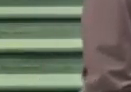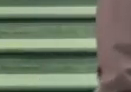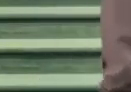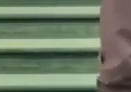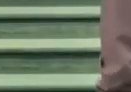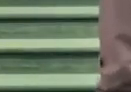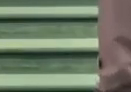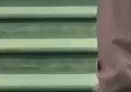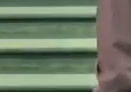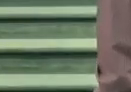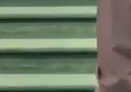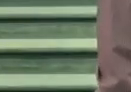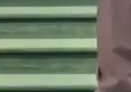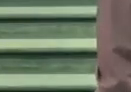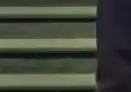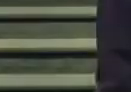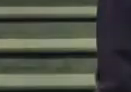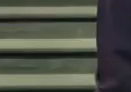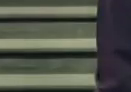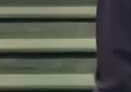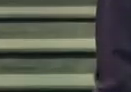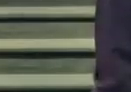team.